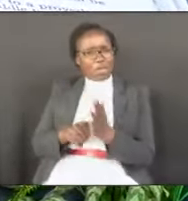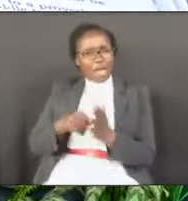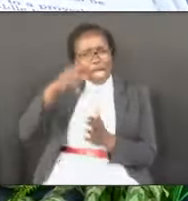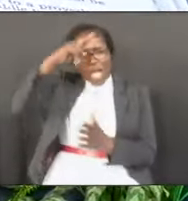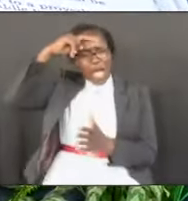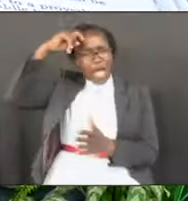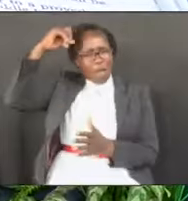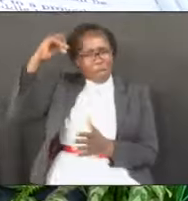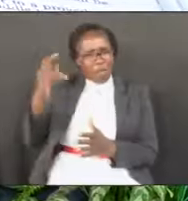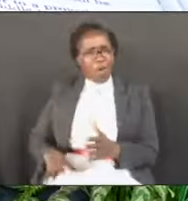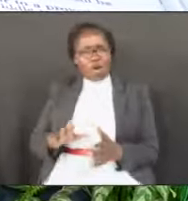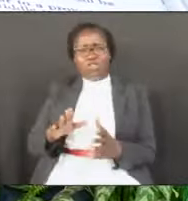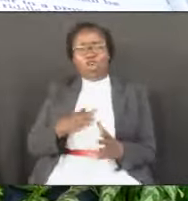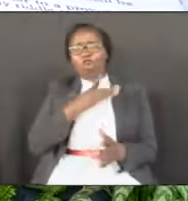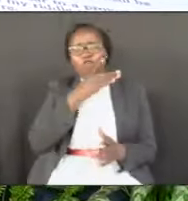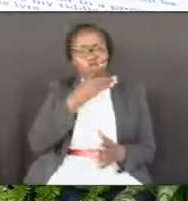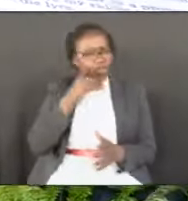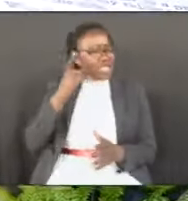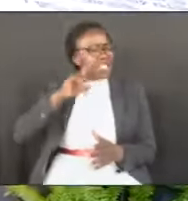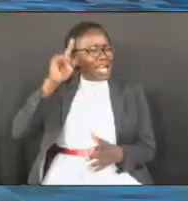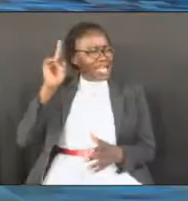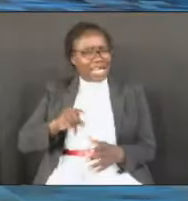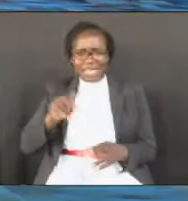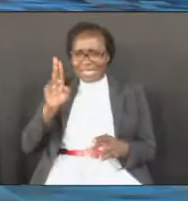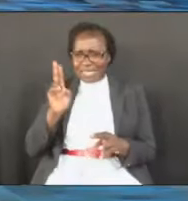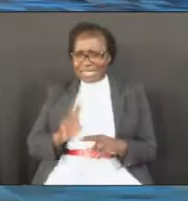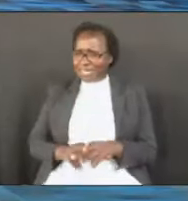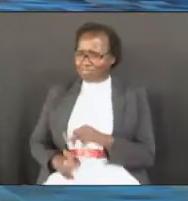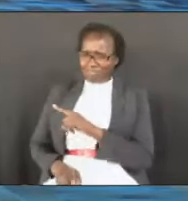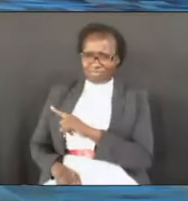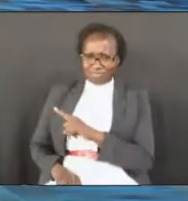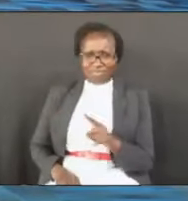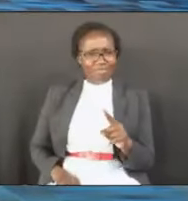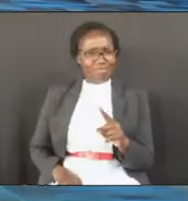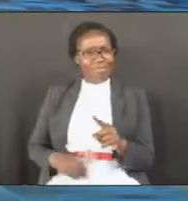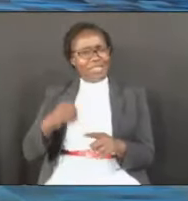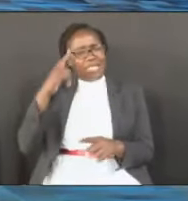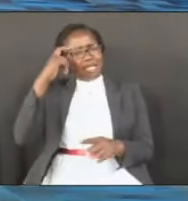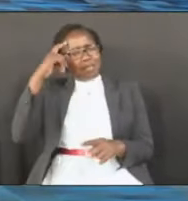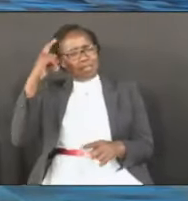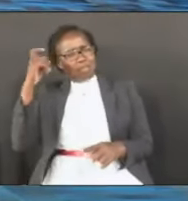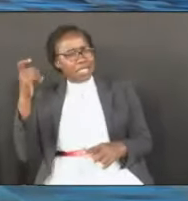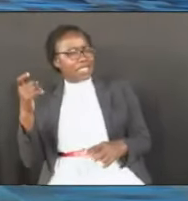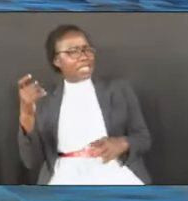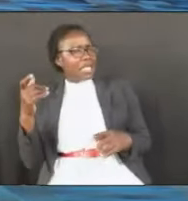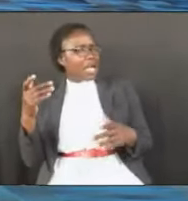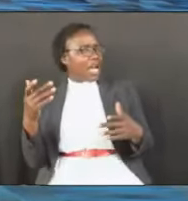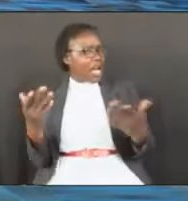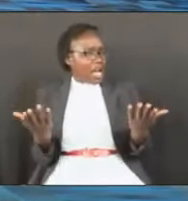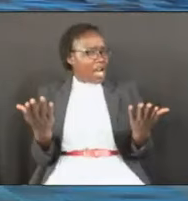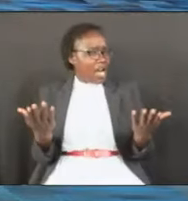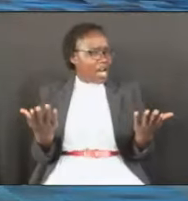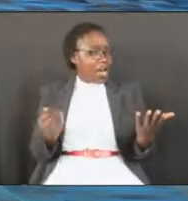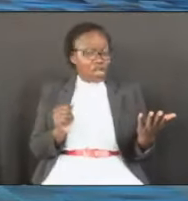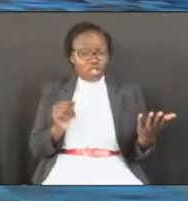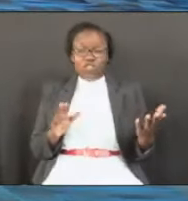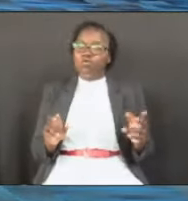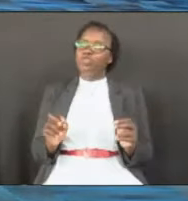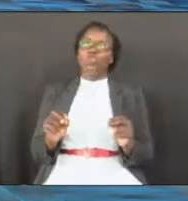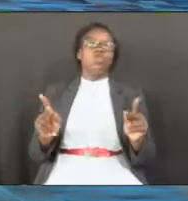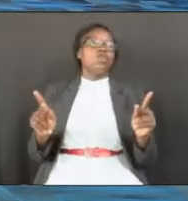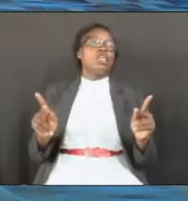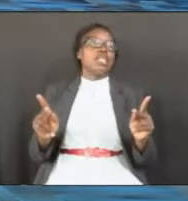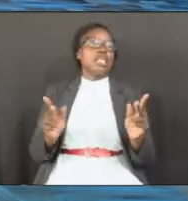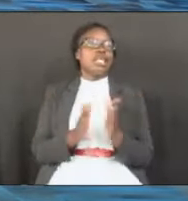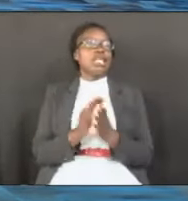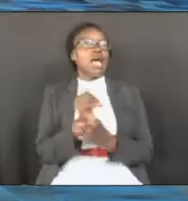sun of this desert. I cannot see. You know, Hagar is just imagining and remembering how she would have been okay in